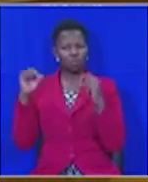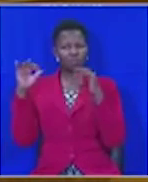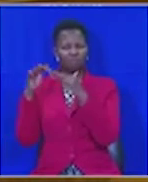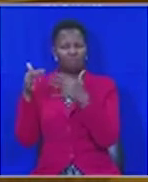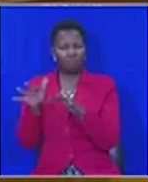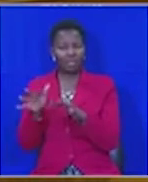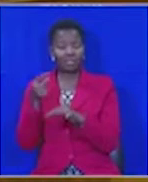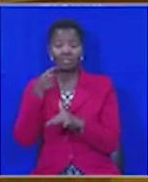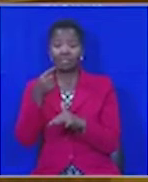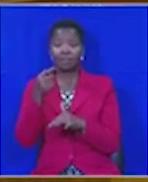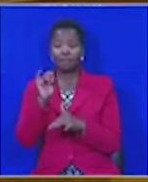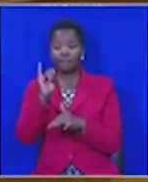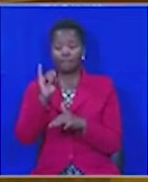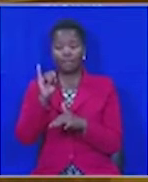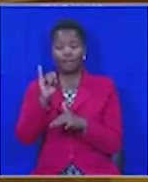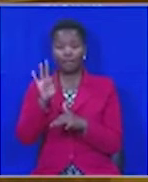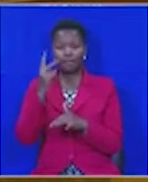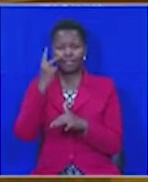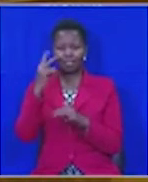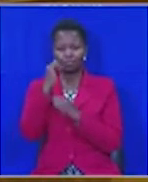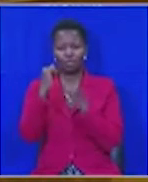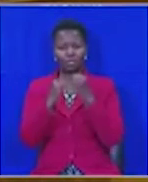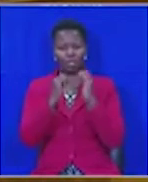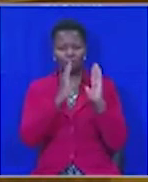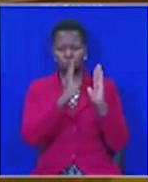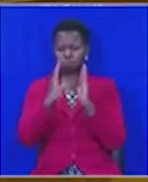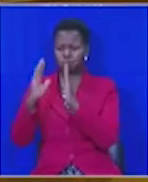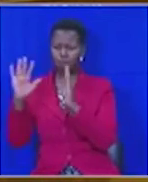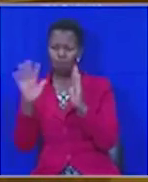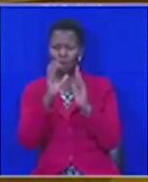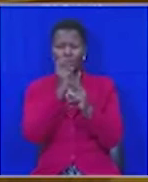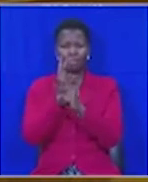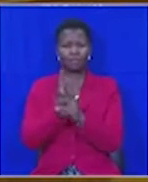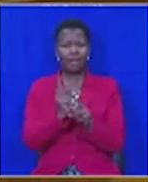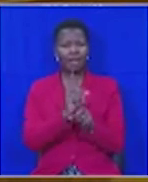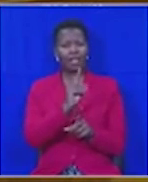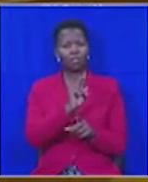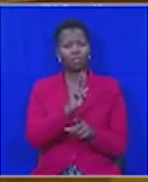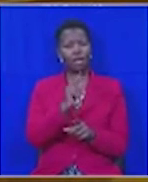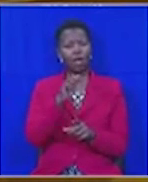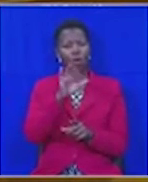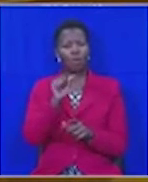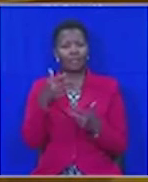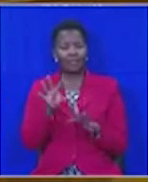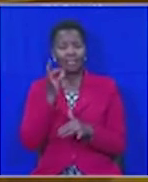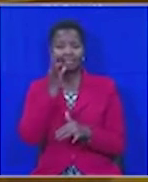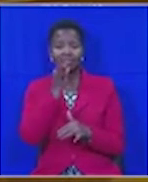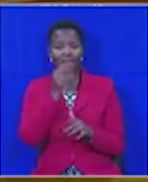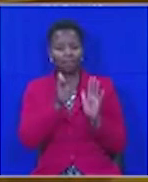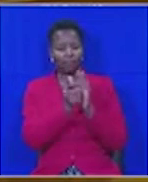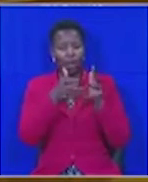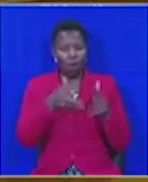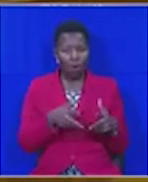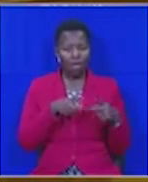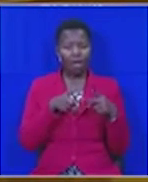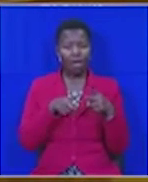once one looks through all the complex structures that are set up, as Dr. Koza was pointing out, by lawyers, accountants, and